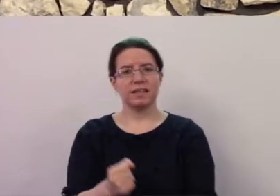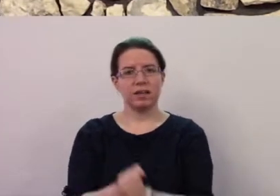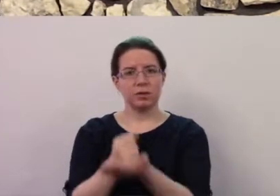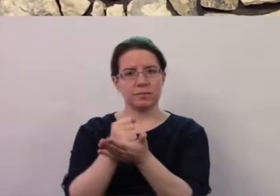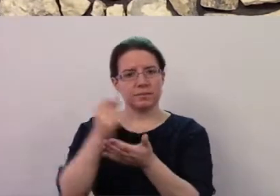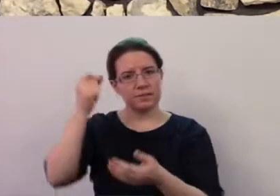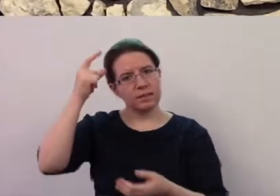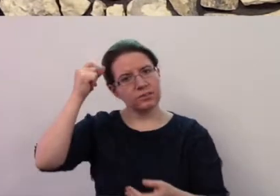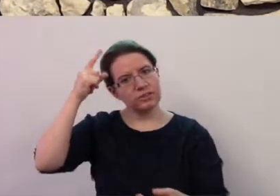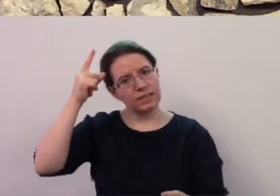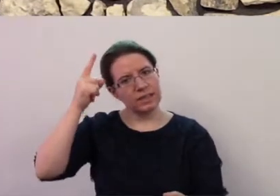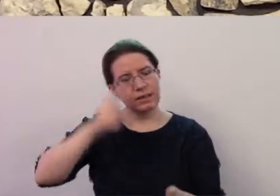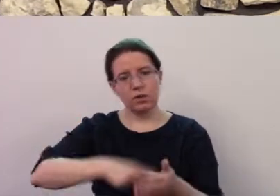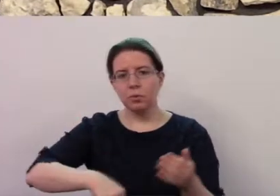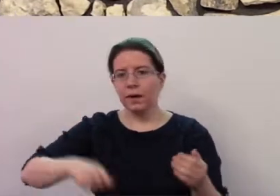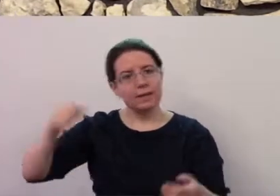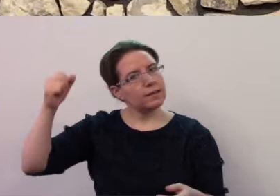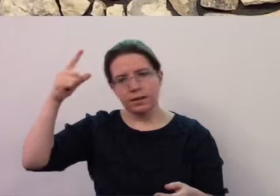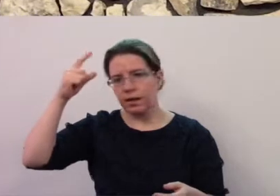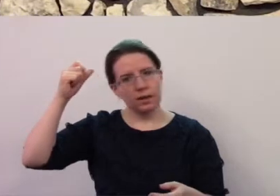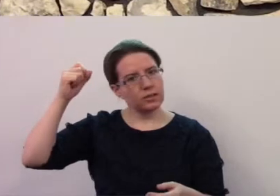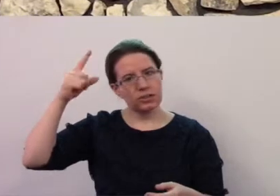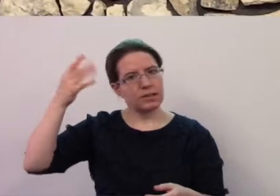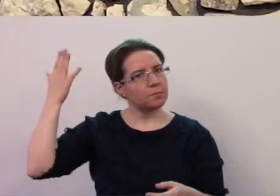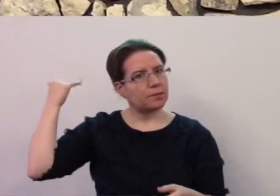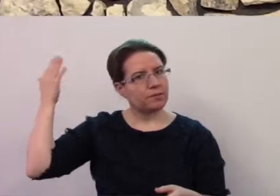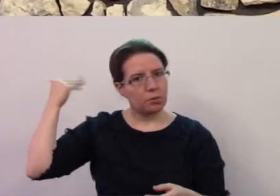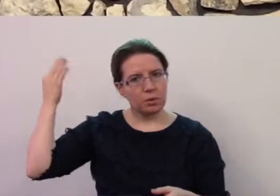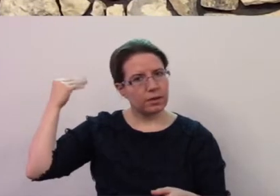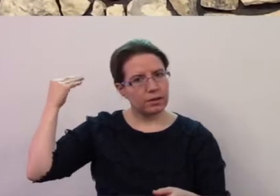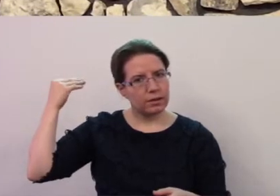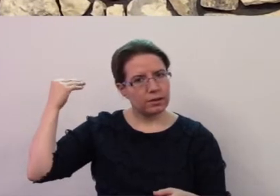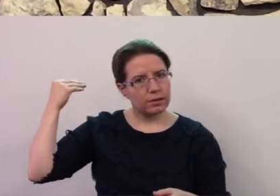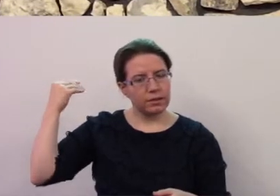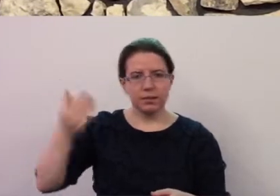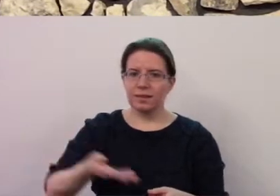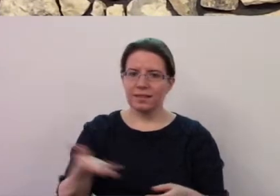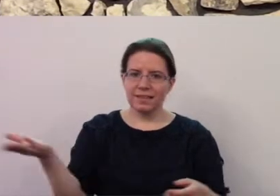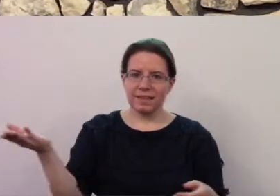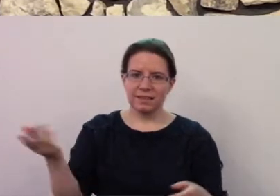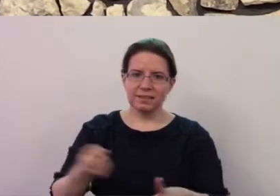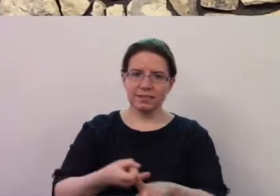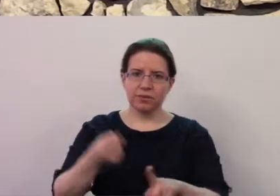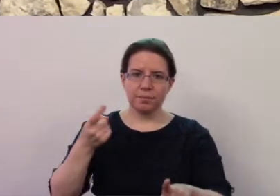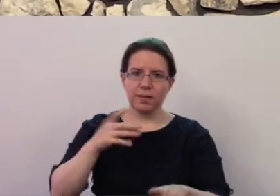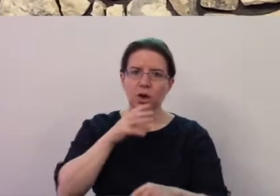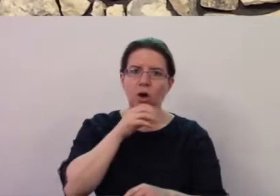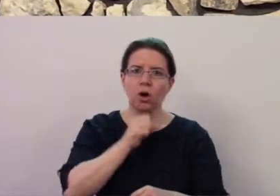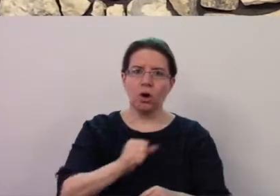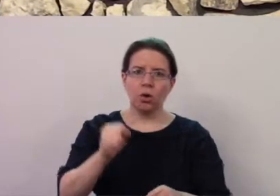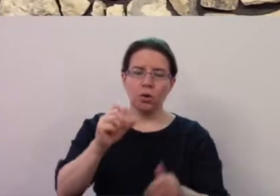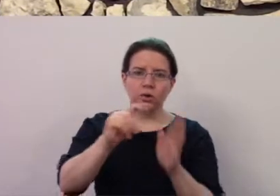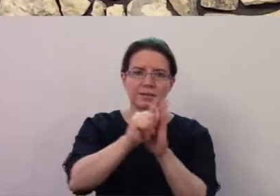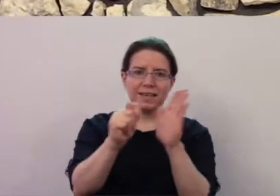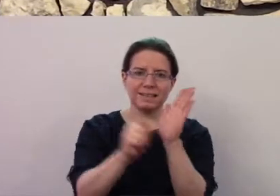made them to understand what they couldn't before about the things written of him in the Old Testament